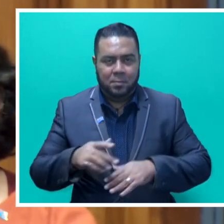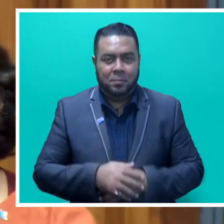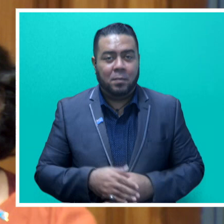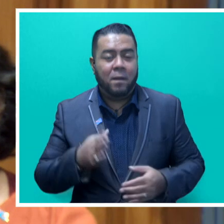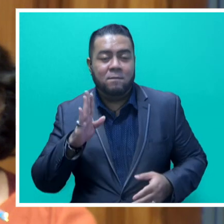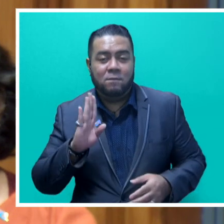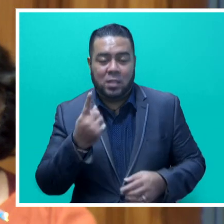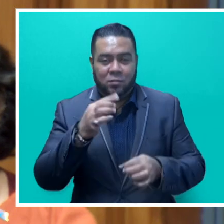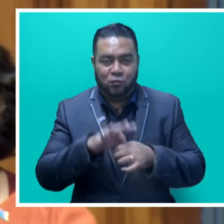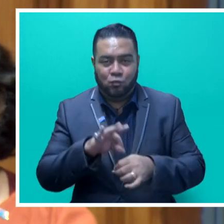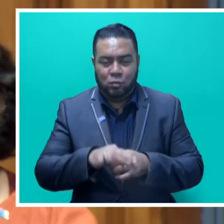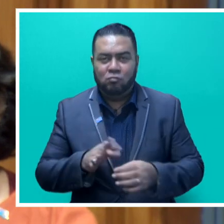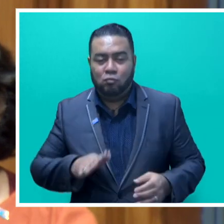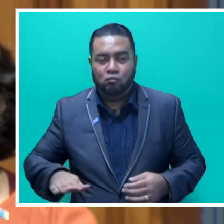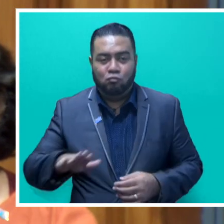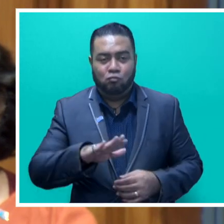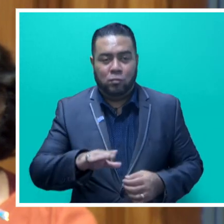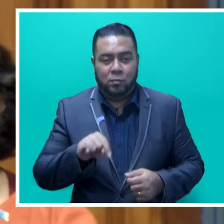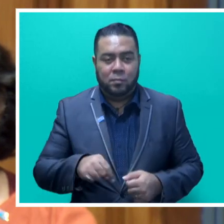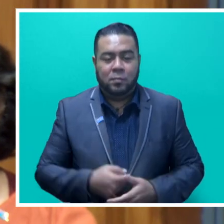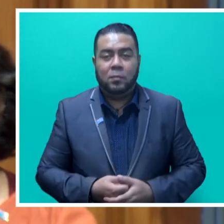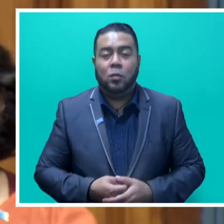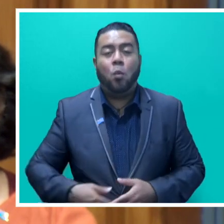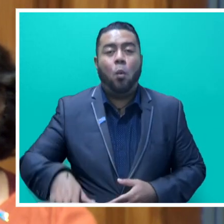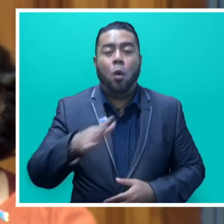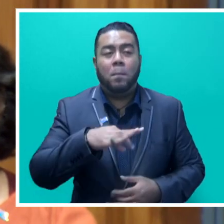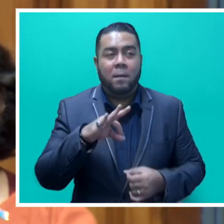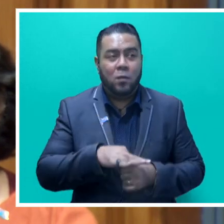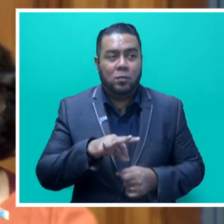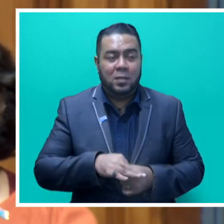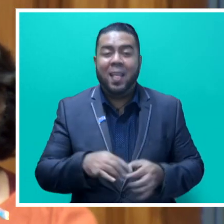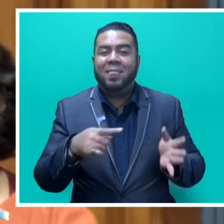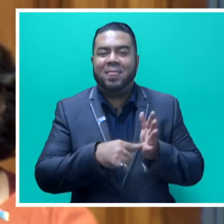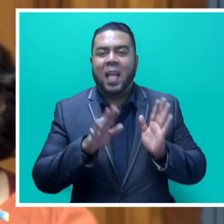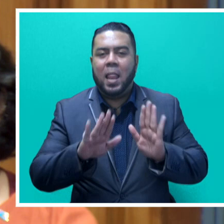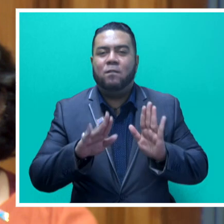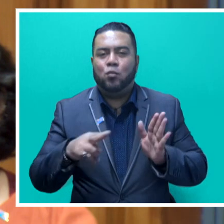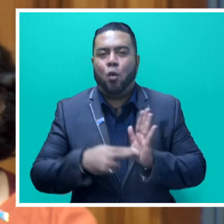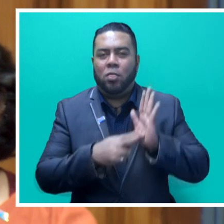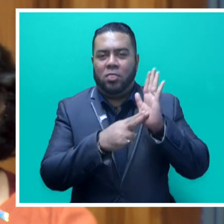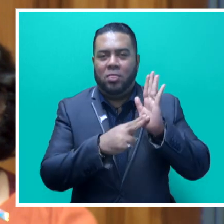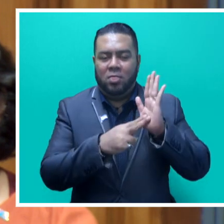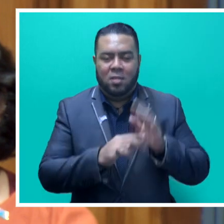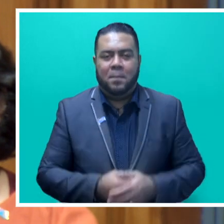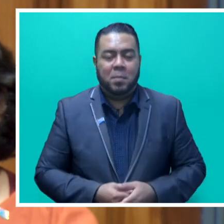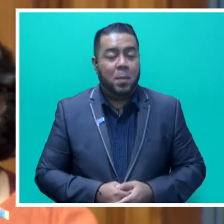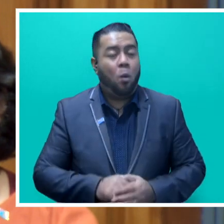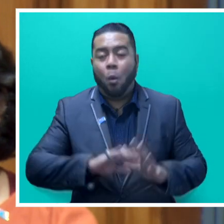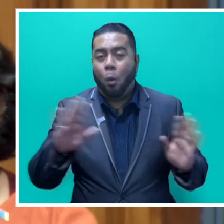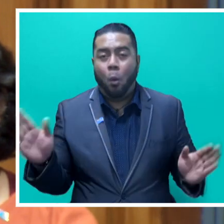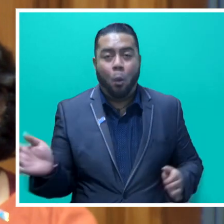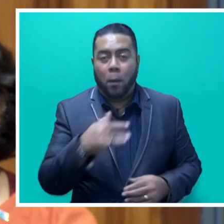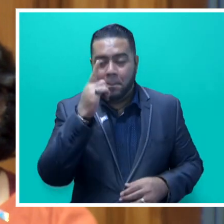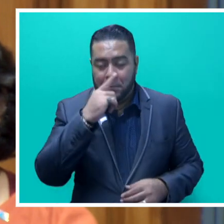of thanks on this earthly plane at least go out to all my voters primarily in Tailevu North, but indeed everywhere in Fiji